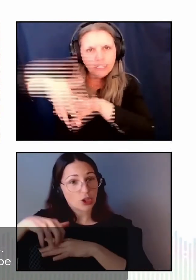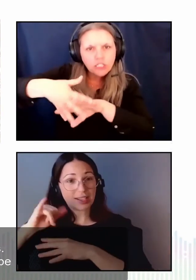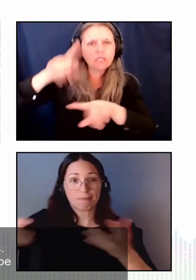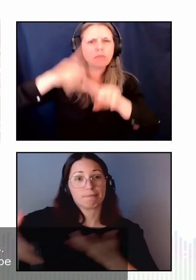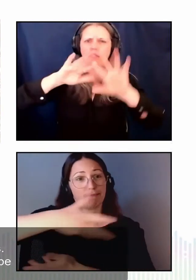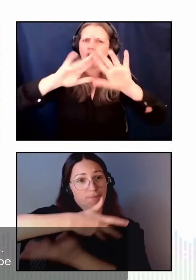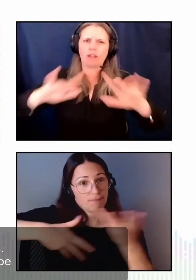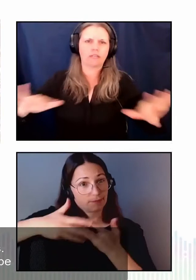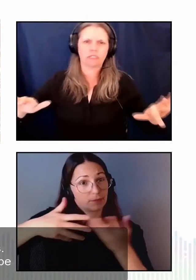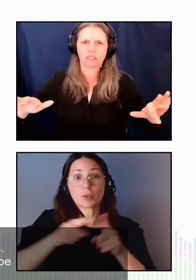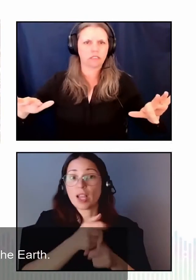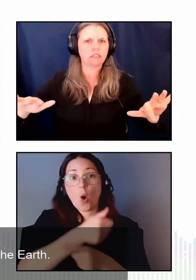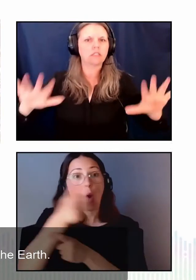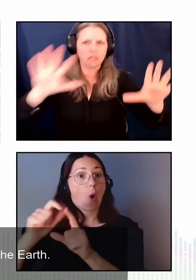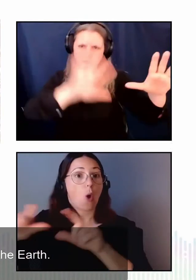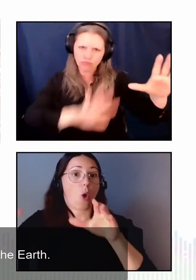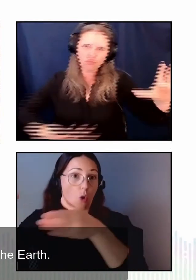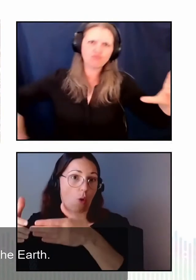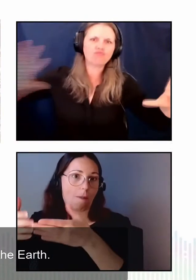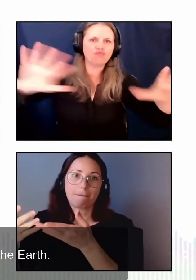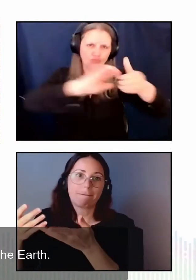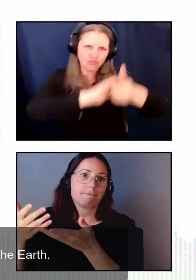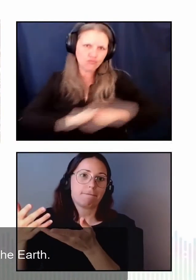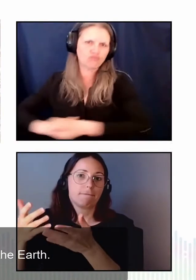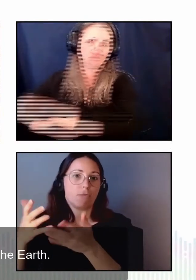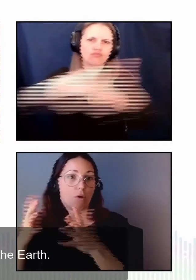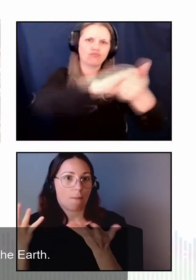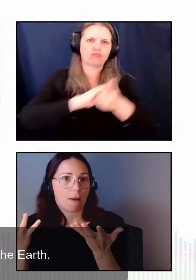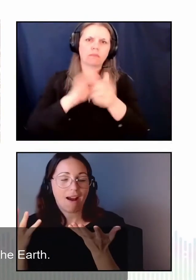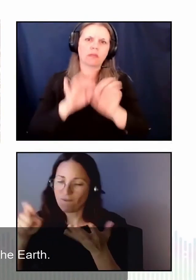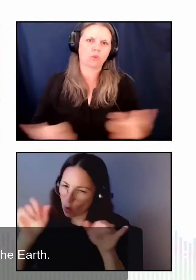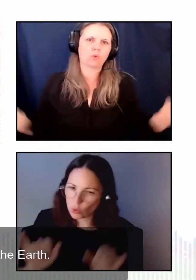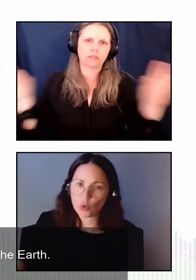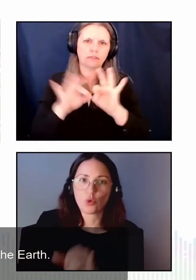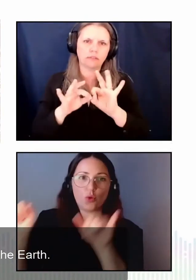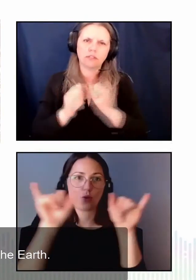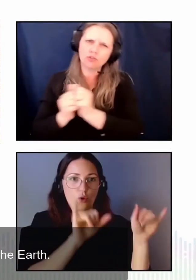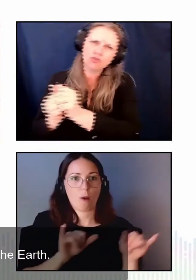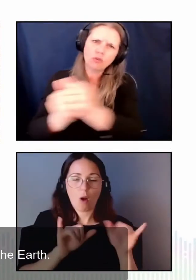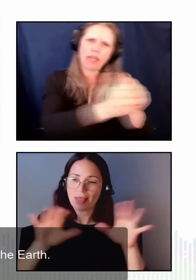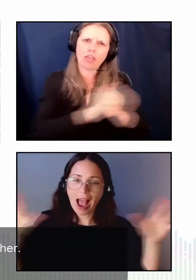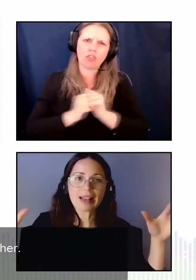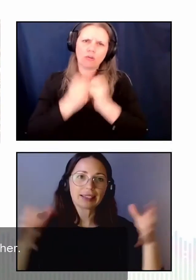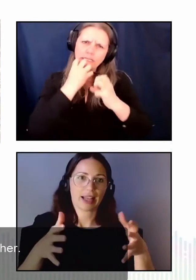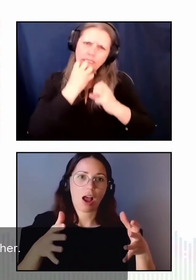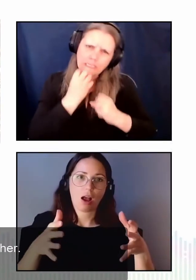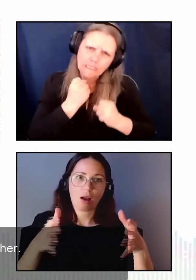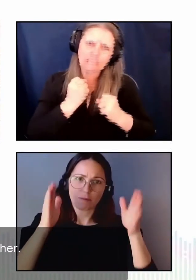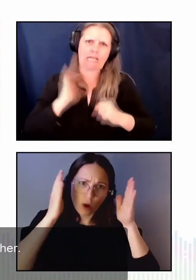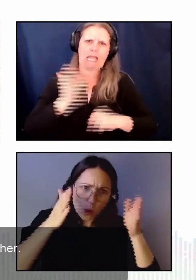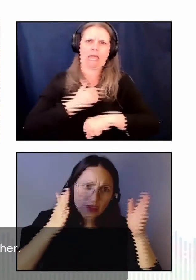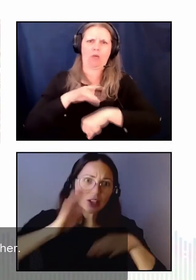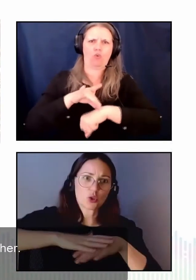group can't do it. It has to be everybody. We all have to care about the earth. We all have